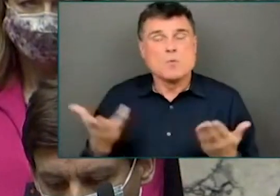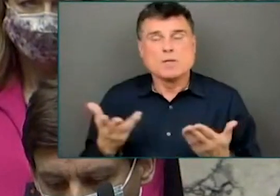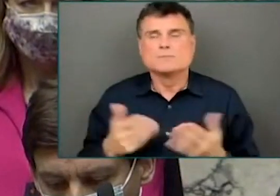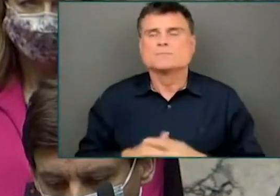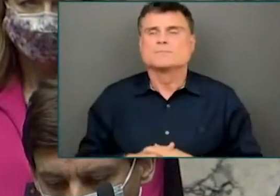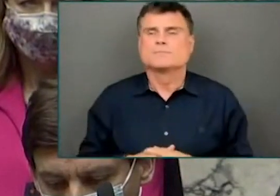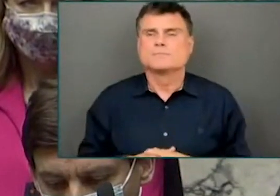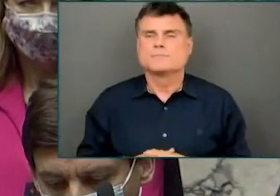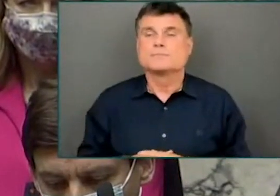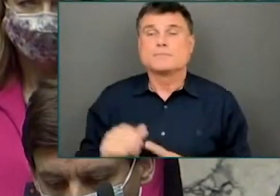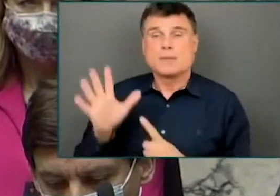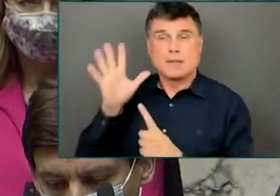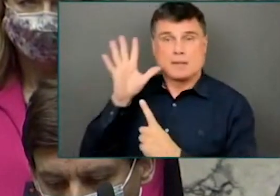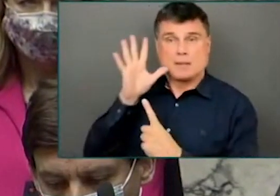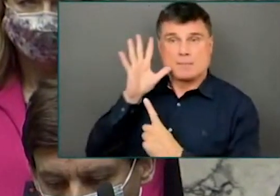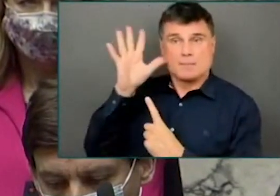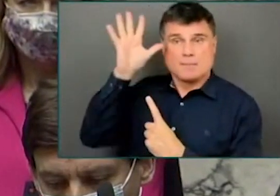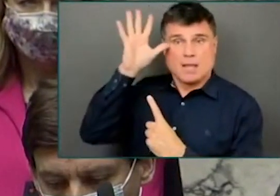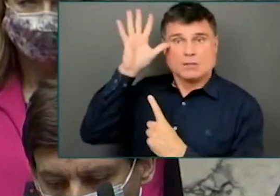to break a bundle of sticks.